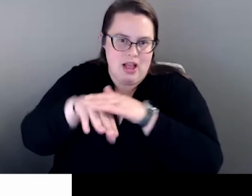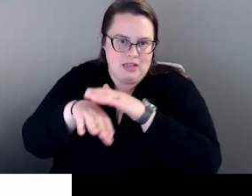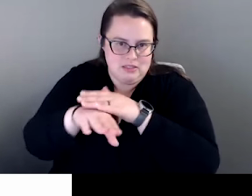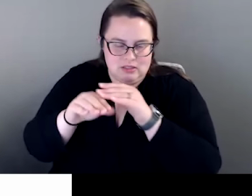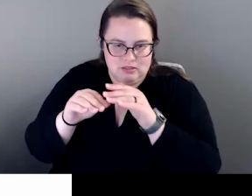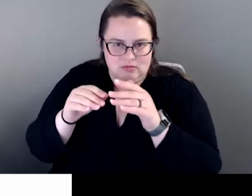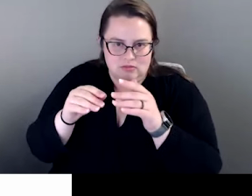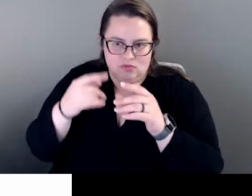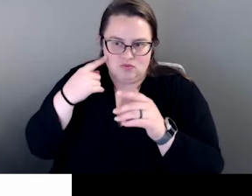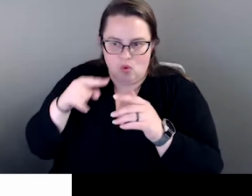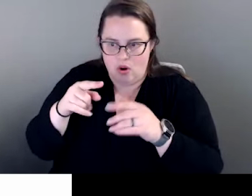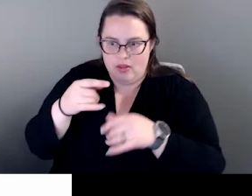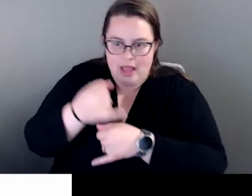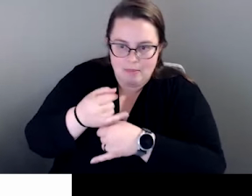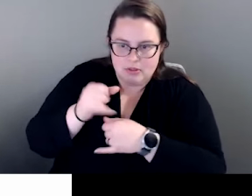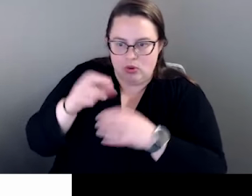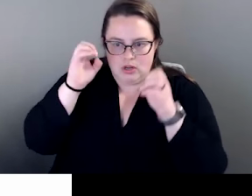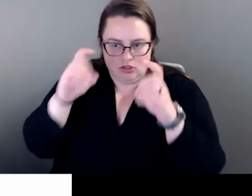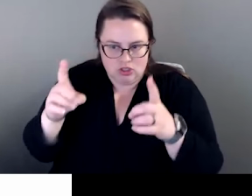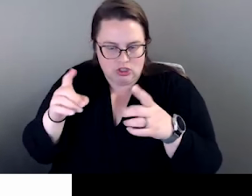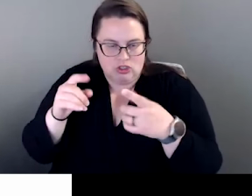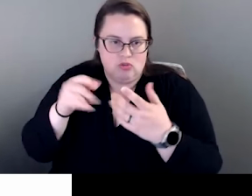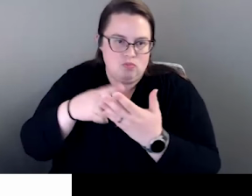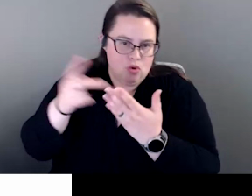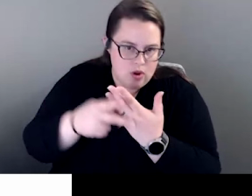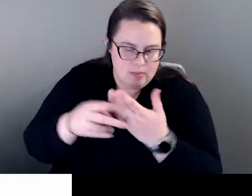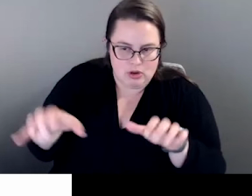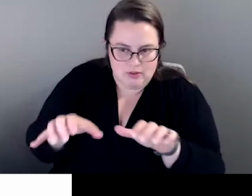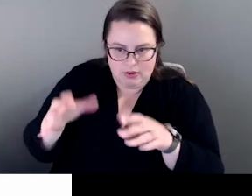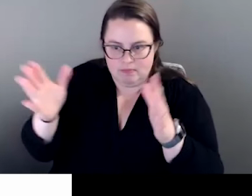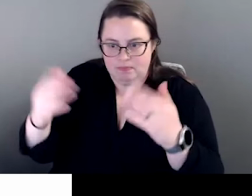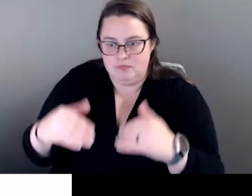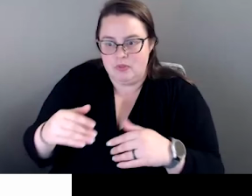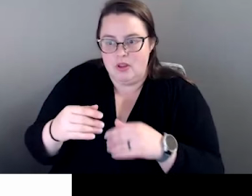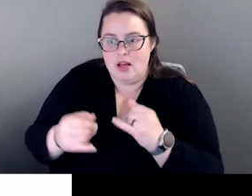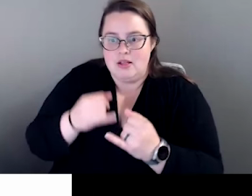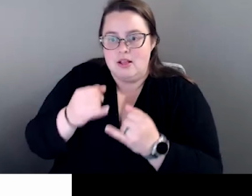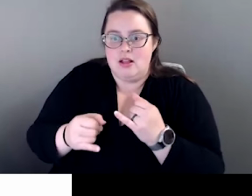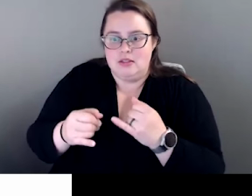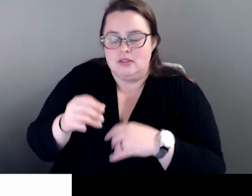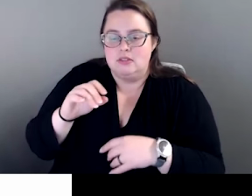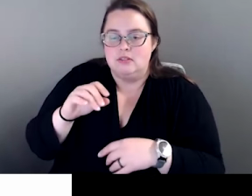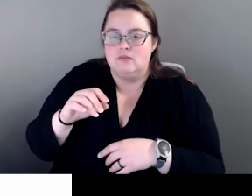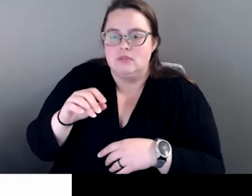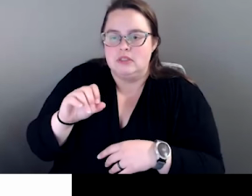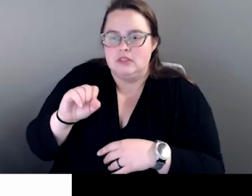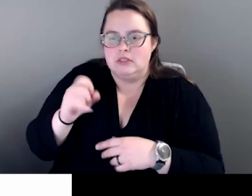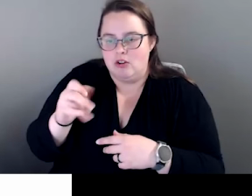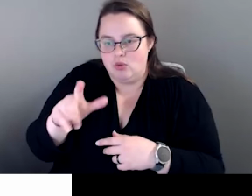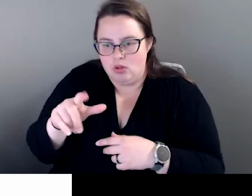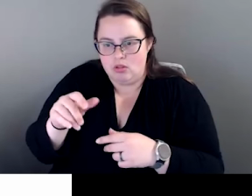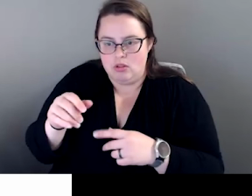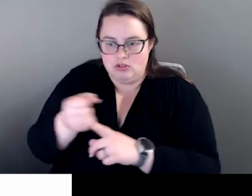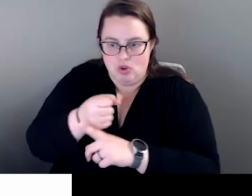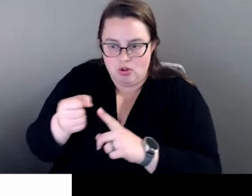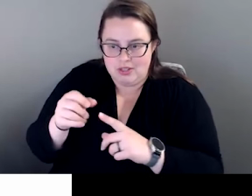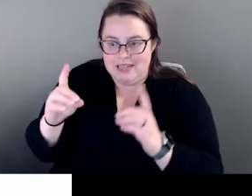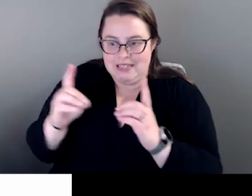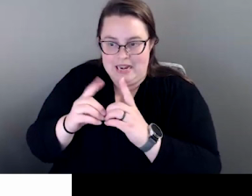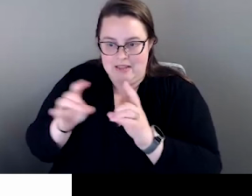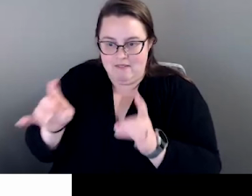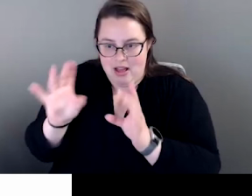is the VAWA terms, which is sexual assault or violence, dating violence, domestic violence,